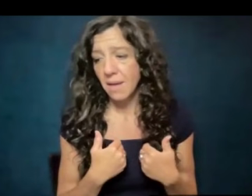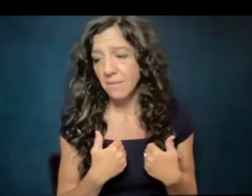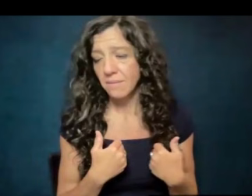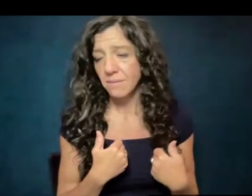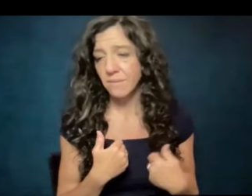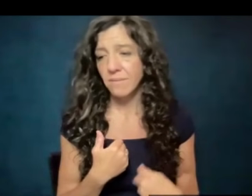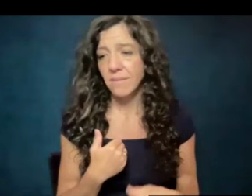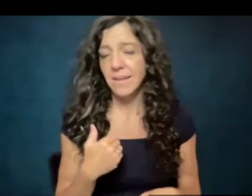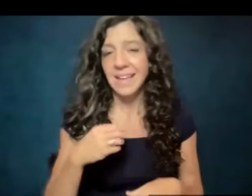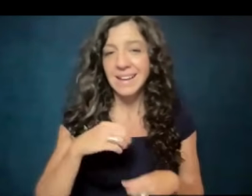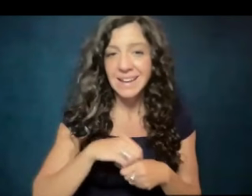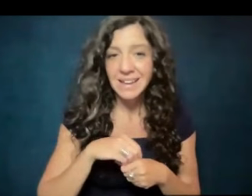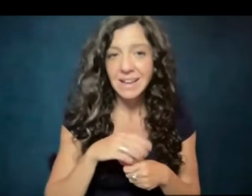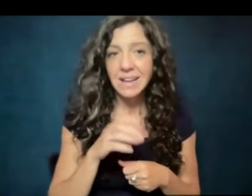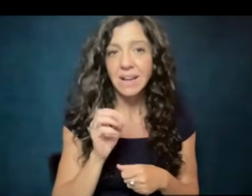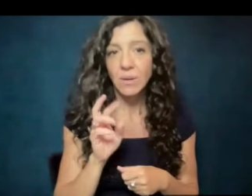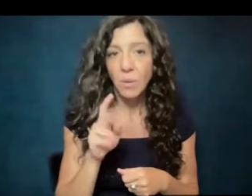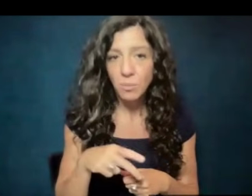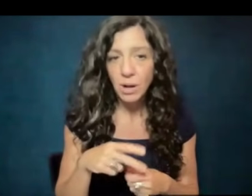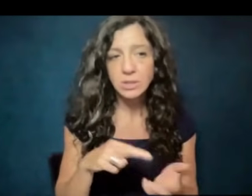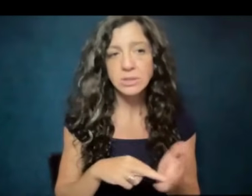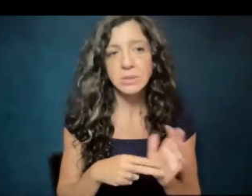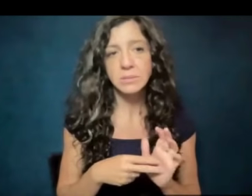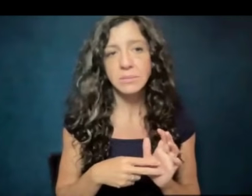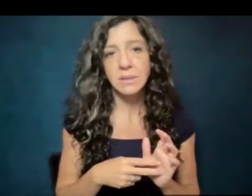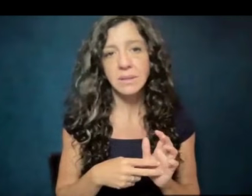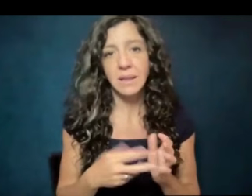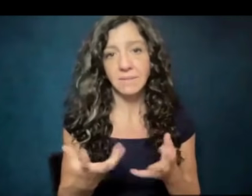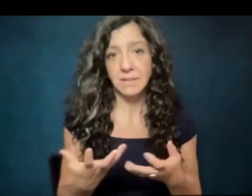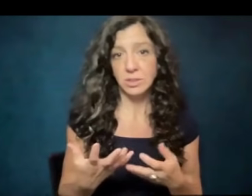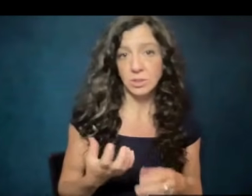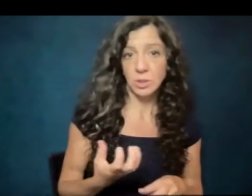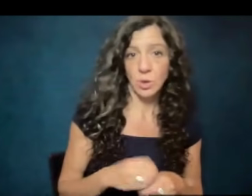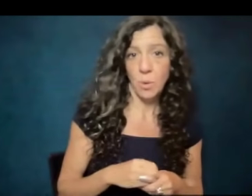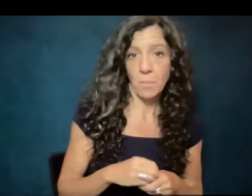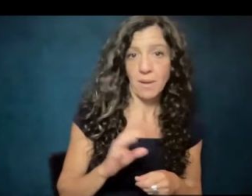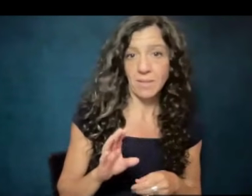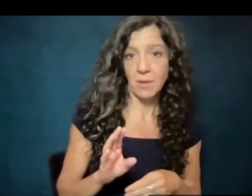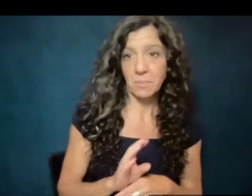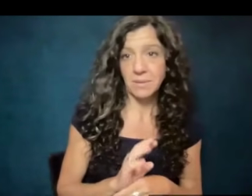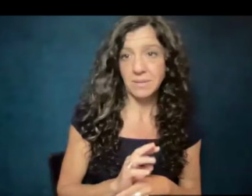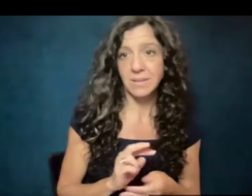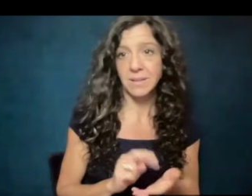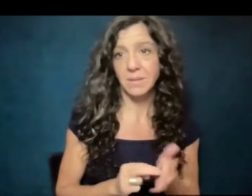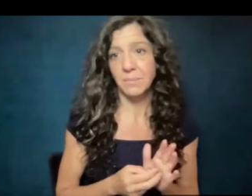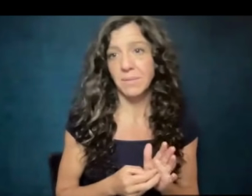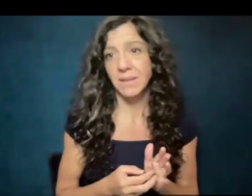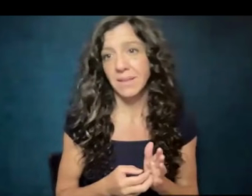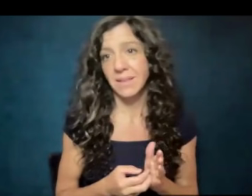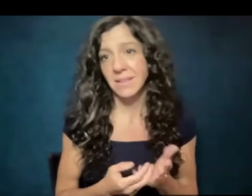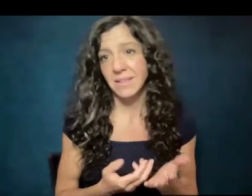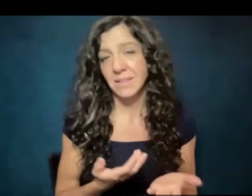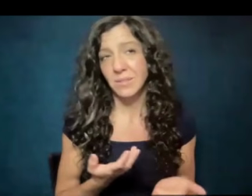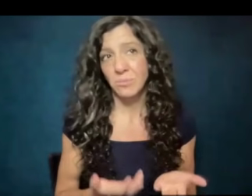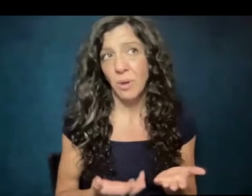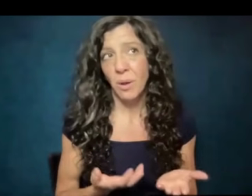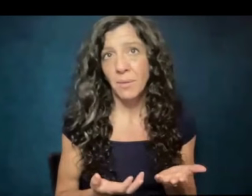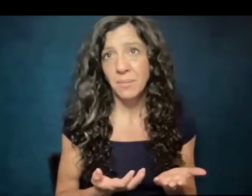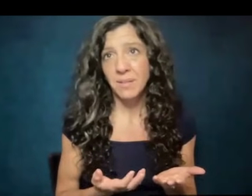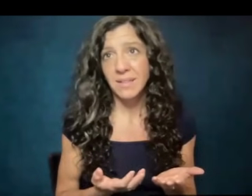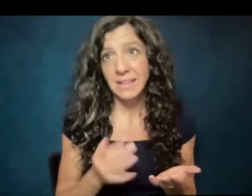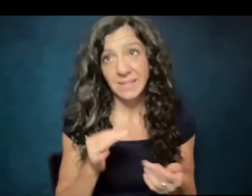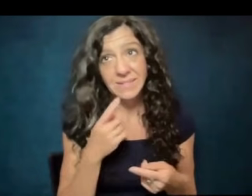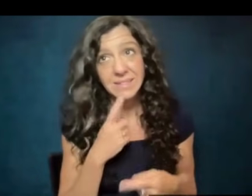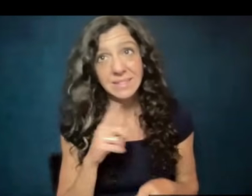an incorporation, they have incorporated their business, that in fact, it's likely, if it's a